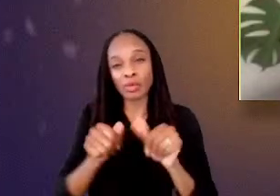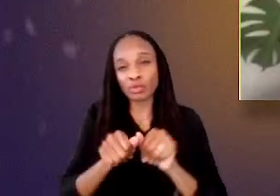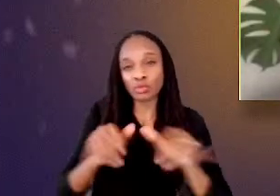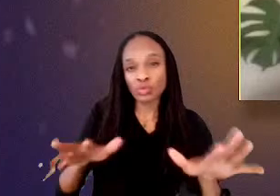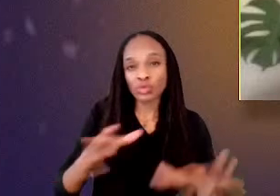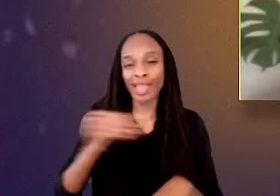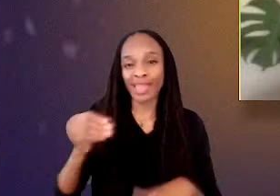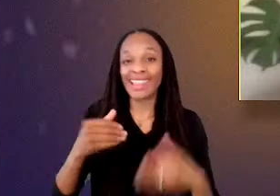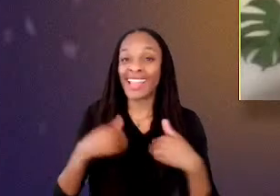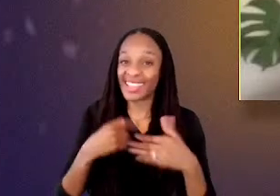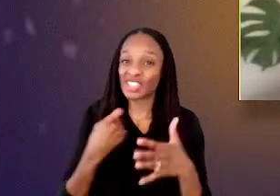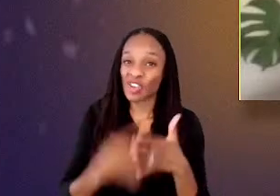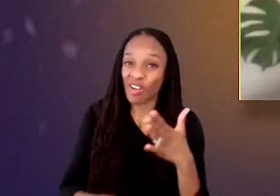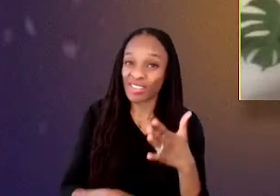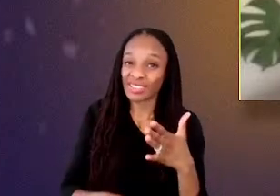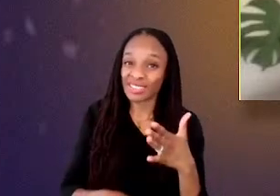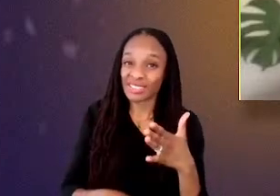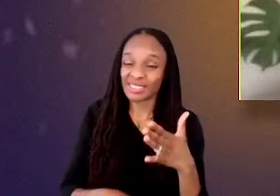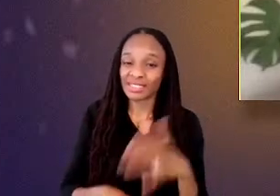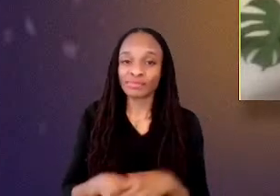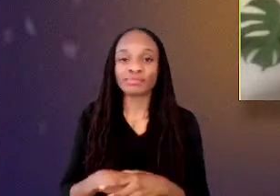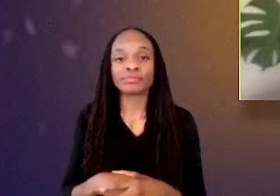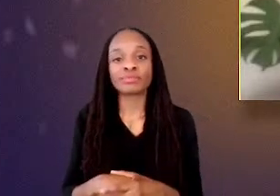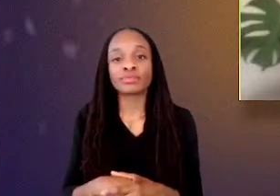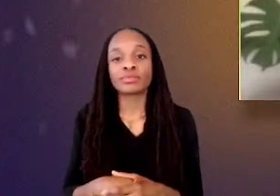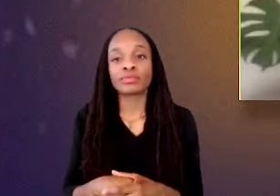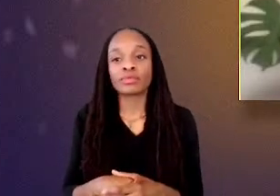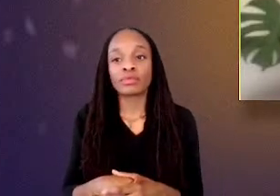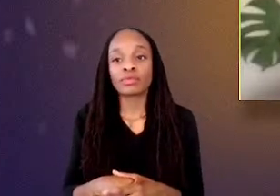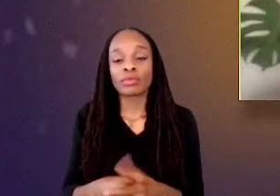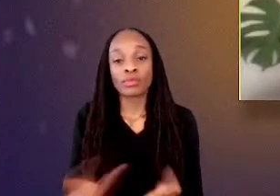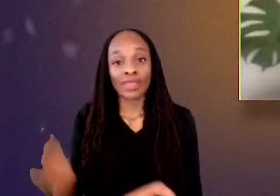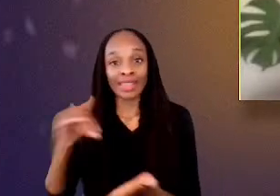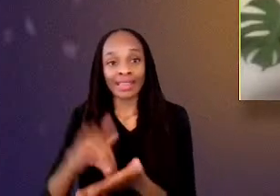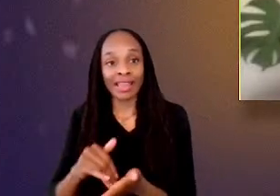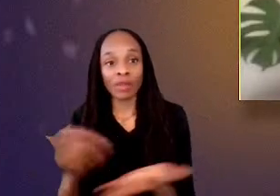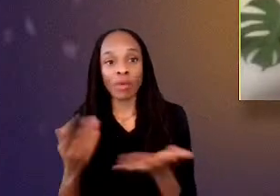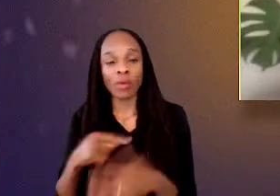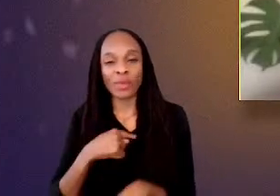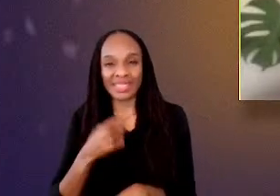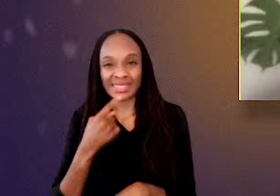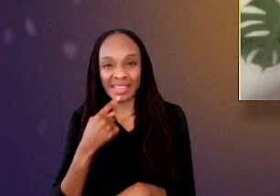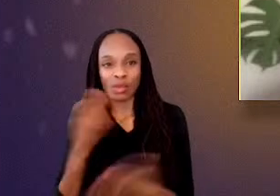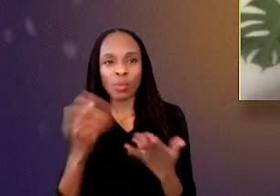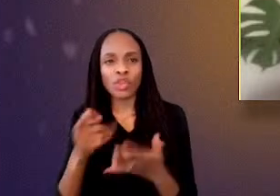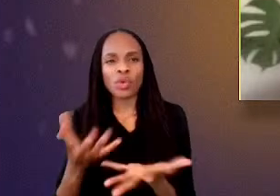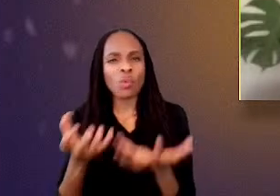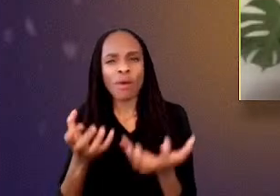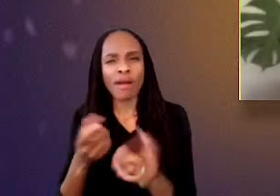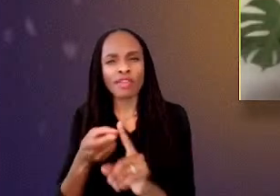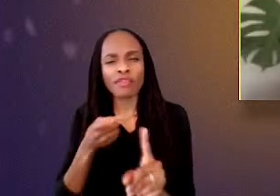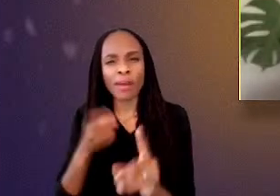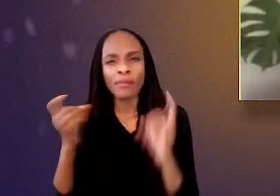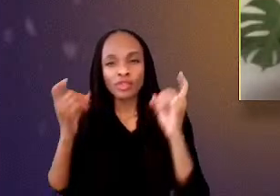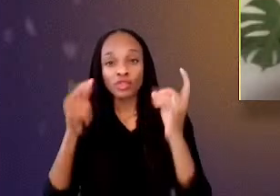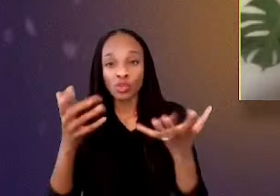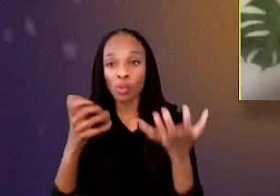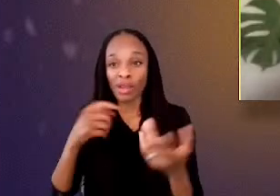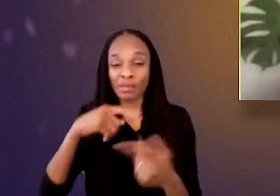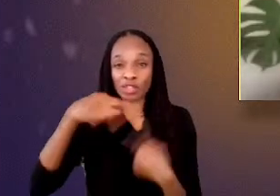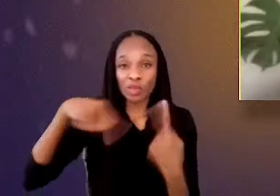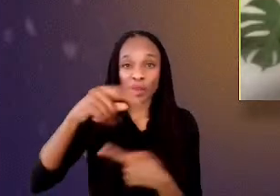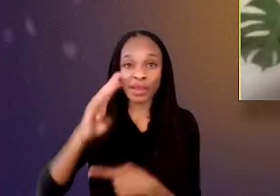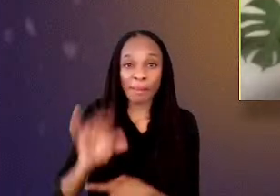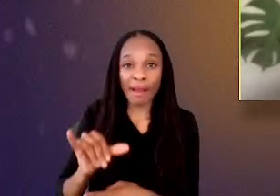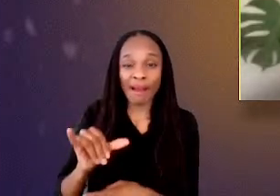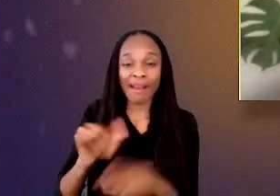inherent costs. And then I think, again, what we were just talking about, like, what do you want out of a festival? Like, do you want to be surrounded by peers? Do you want